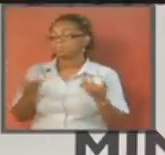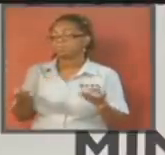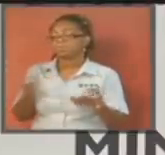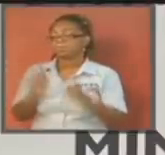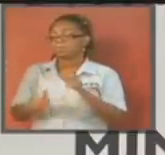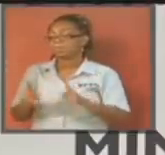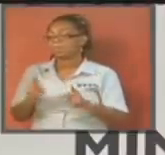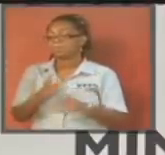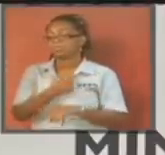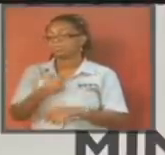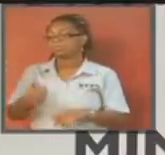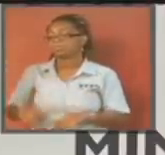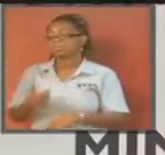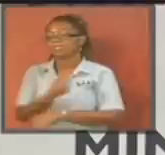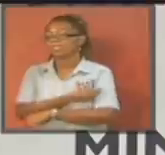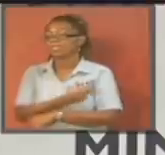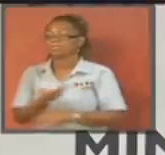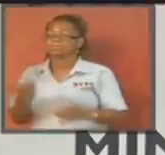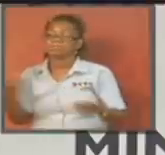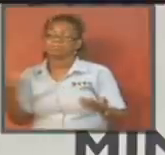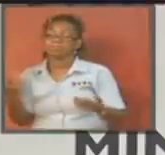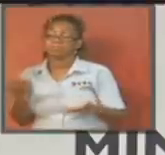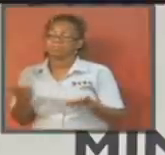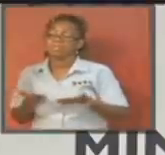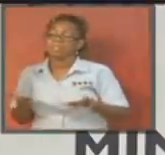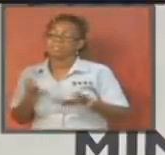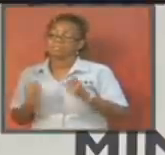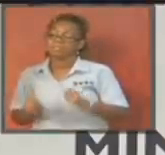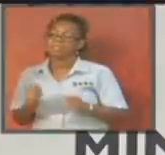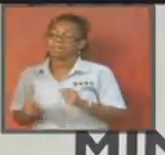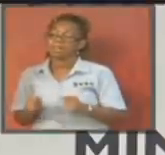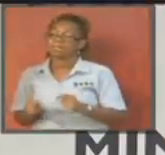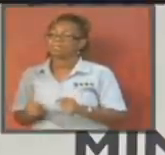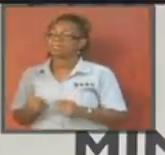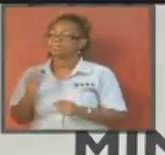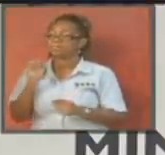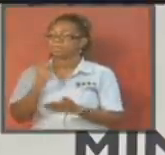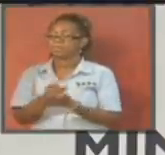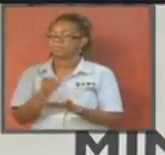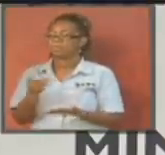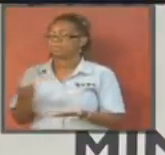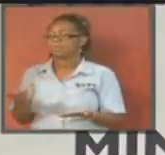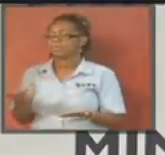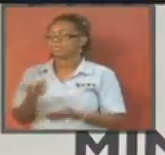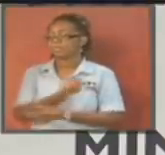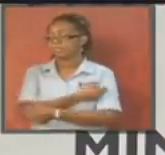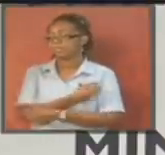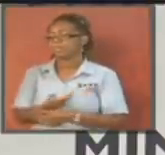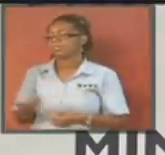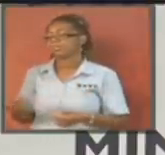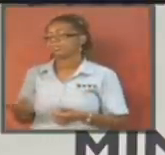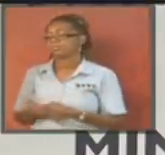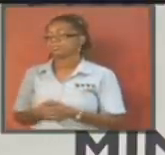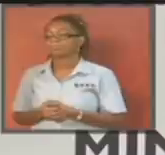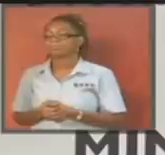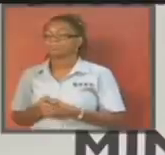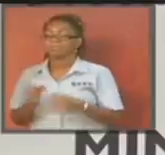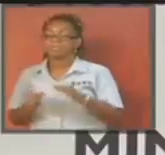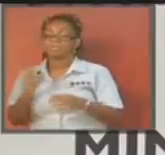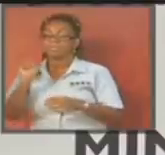is to give a WHO-approved vaccine as best practice to the population of the country, and that is what we will continue to do based on